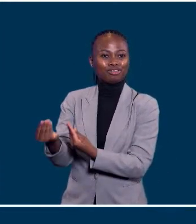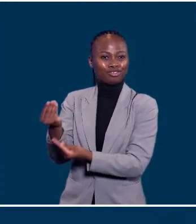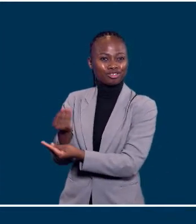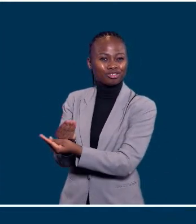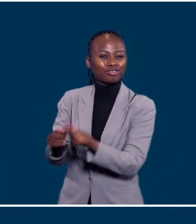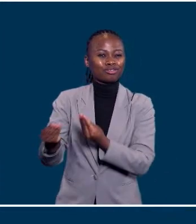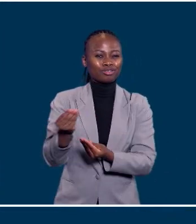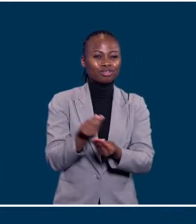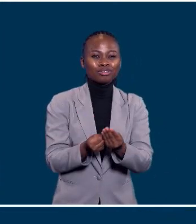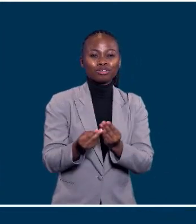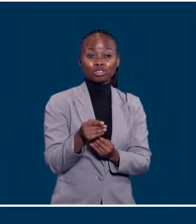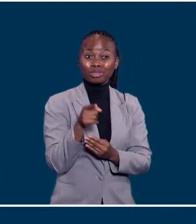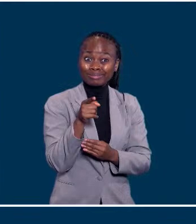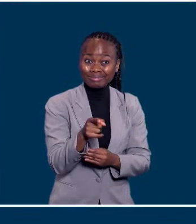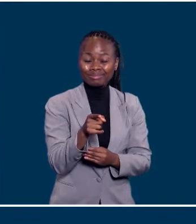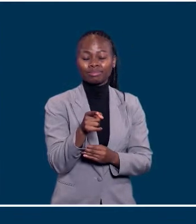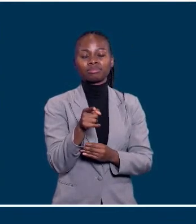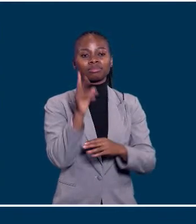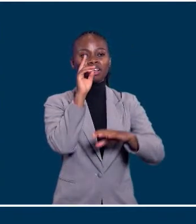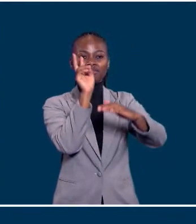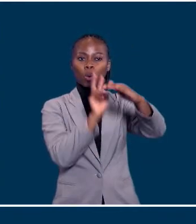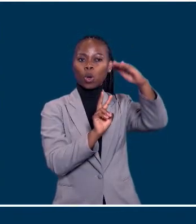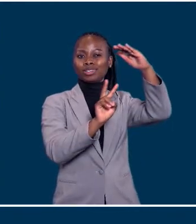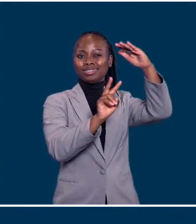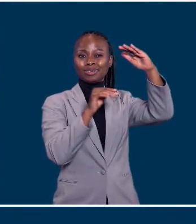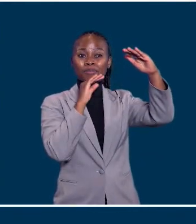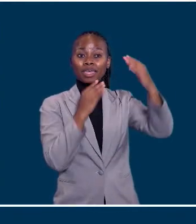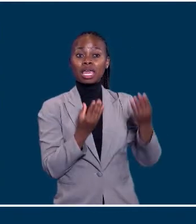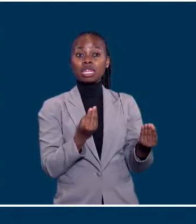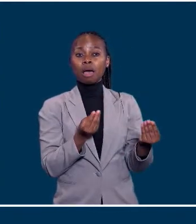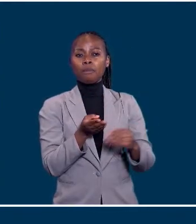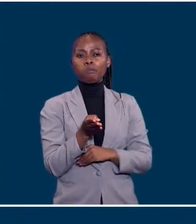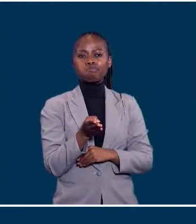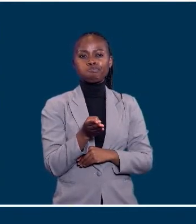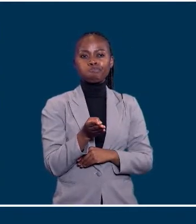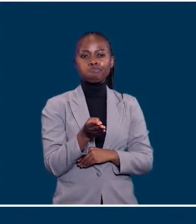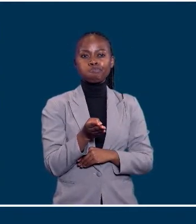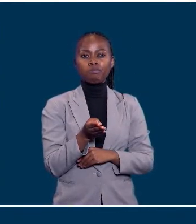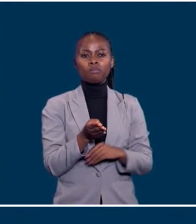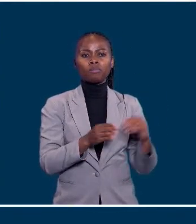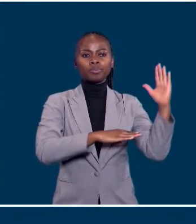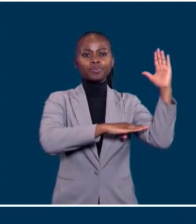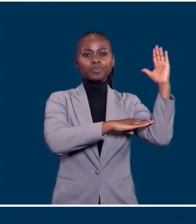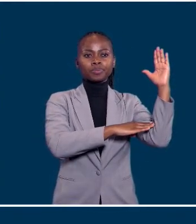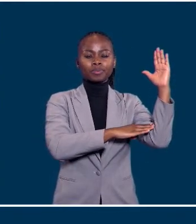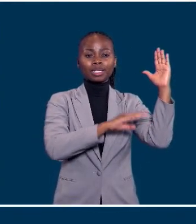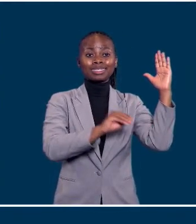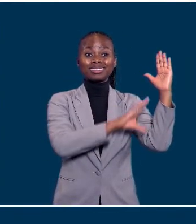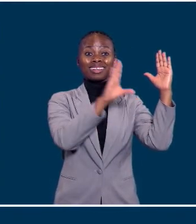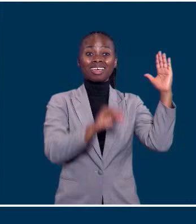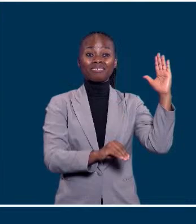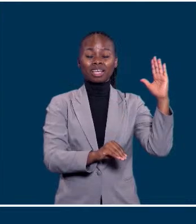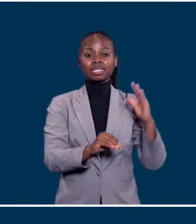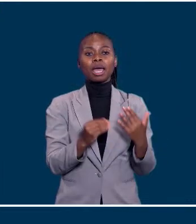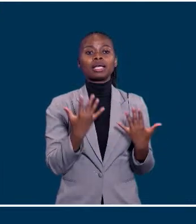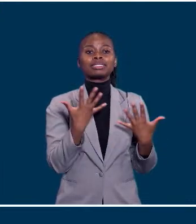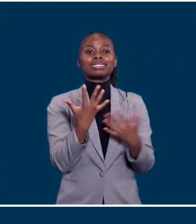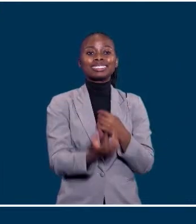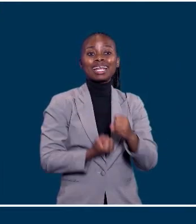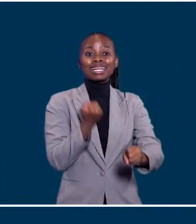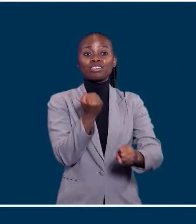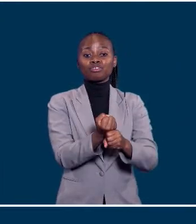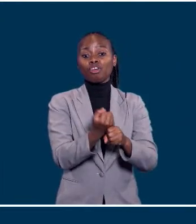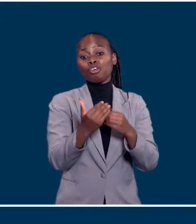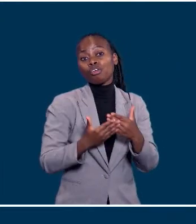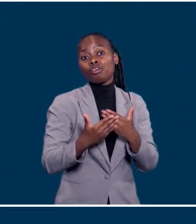are actual numbers. The left-hand graph shows you the South African government bond yield curve, and you can see